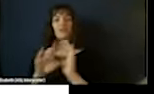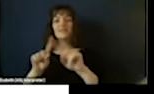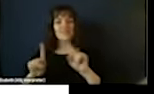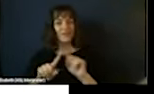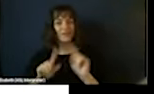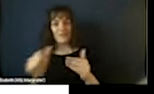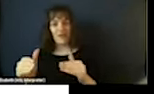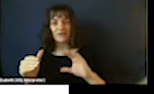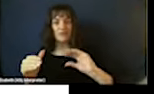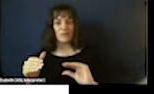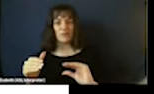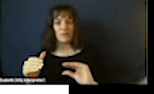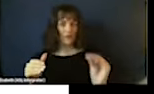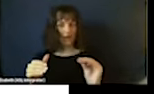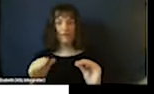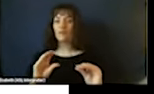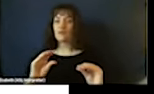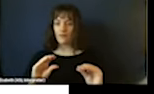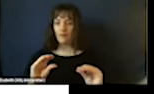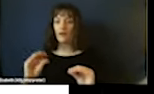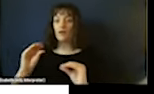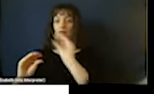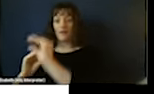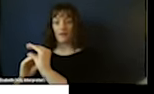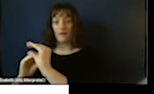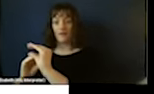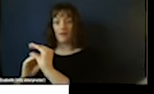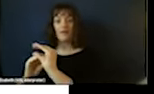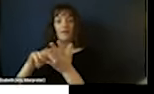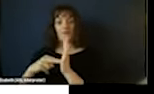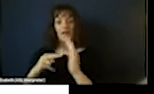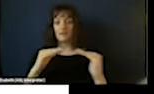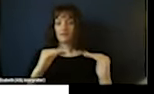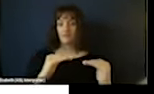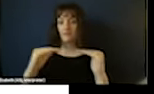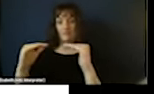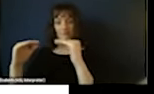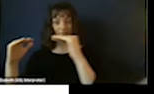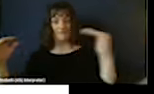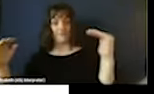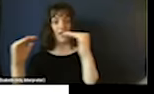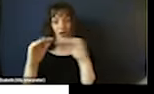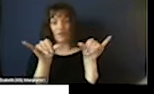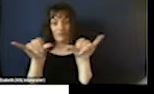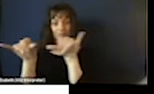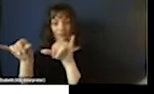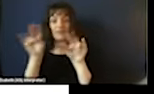to see over the fence. In this scenario, individuals are given needed accommodations. I